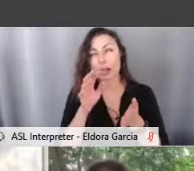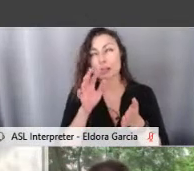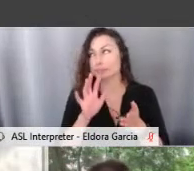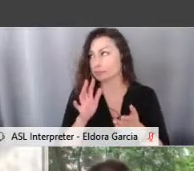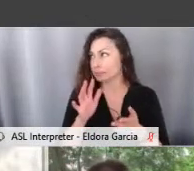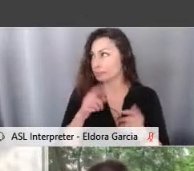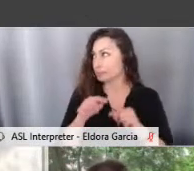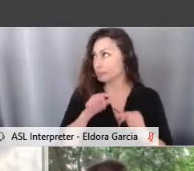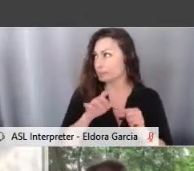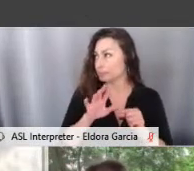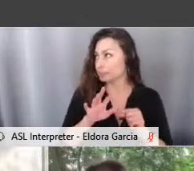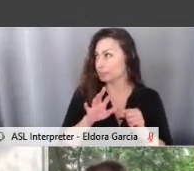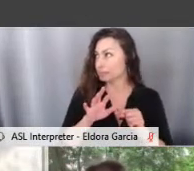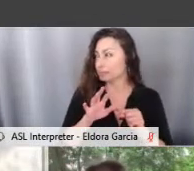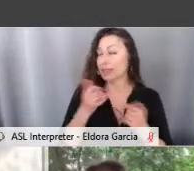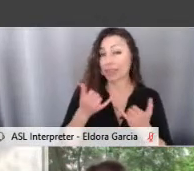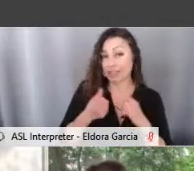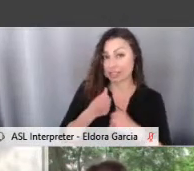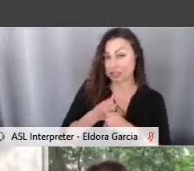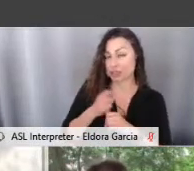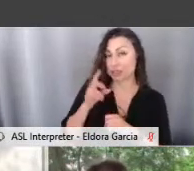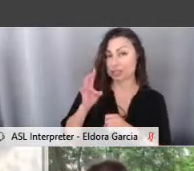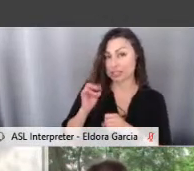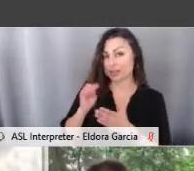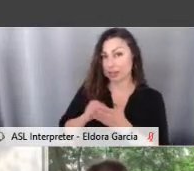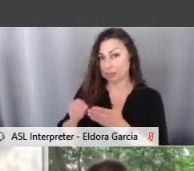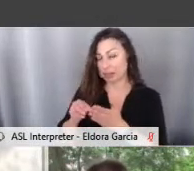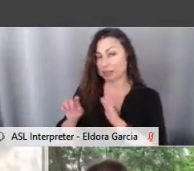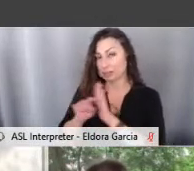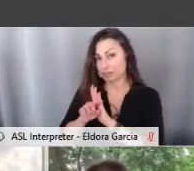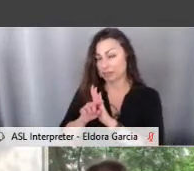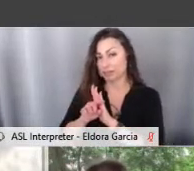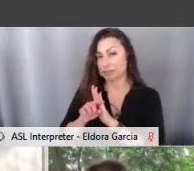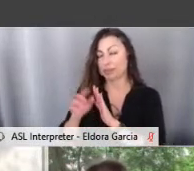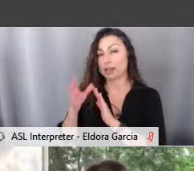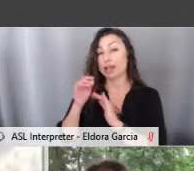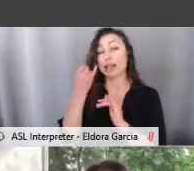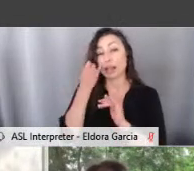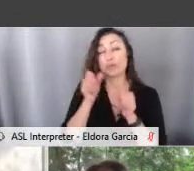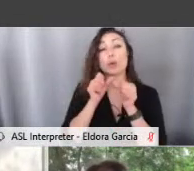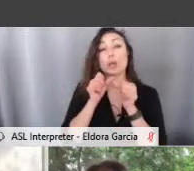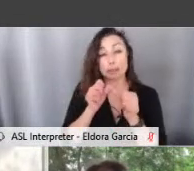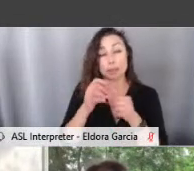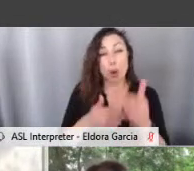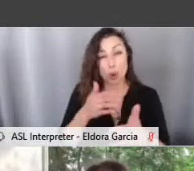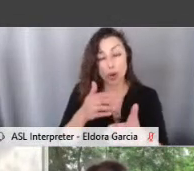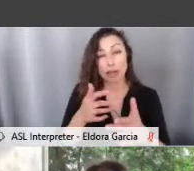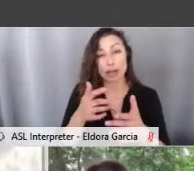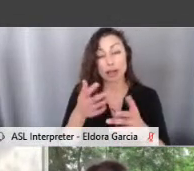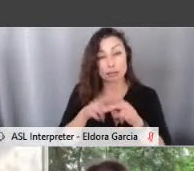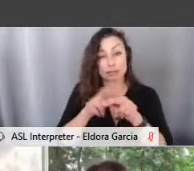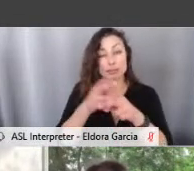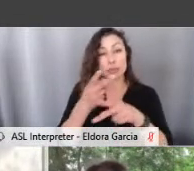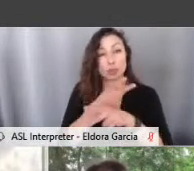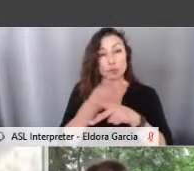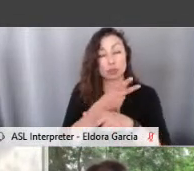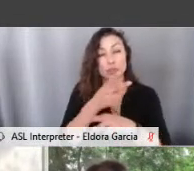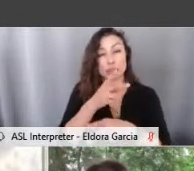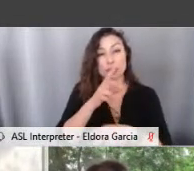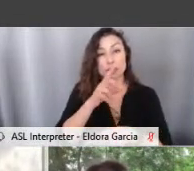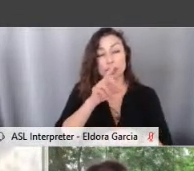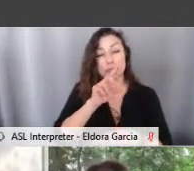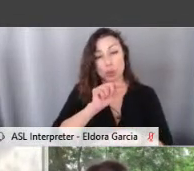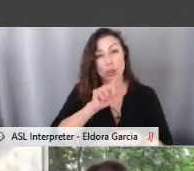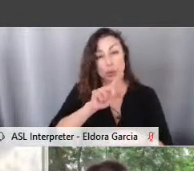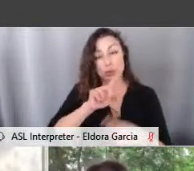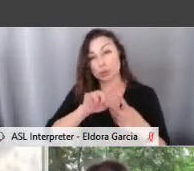sorry, I got this backwards. This year, a $70 million shortfall, and if things keep going, bigger in 2022.